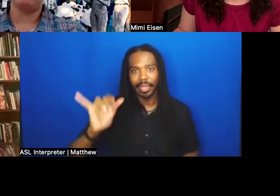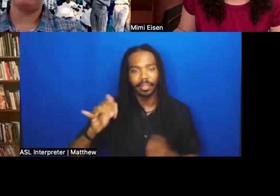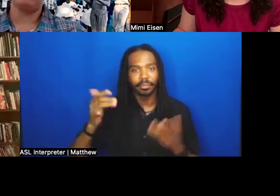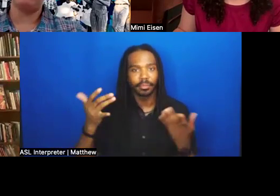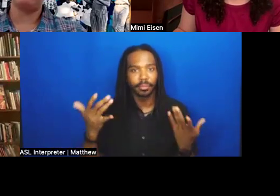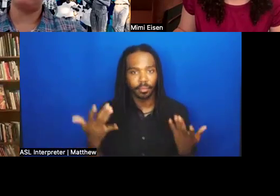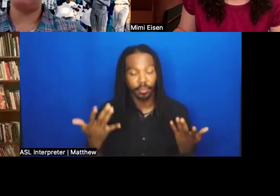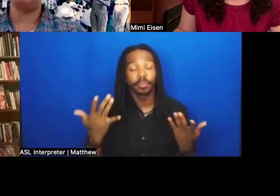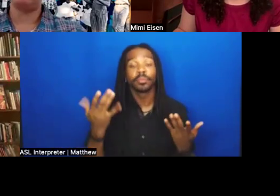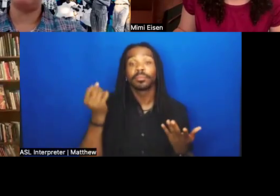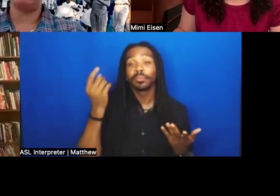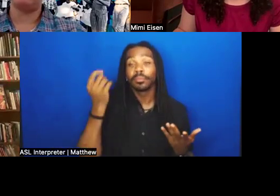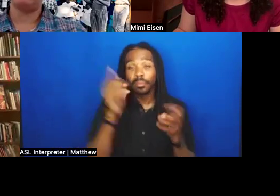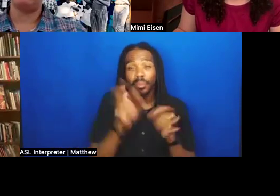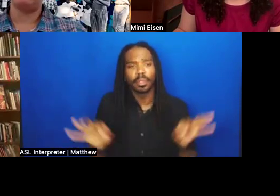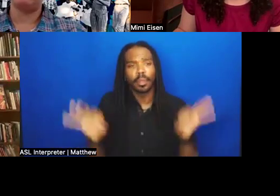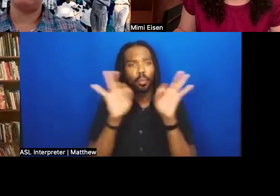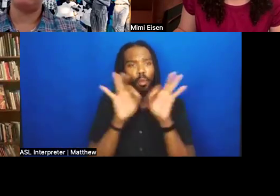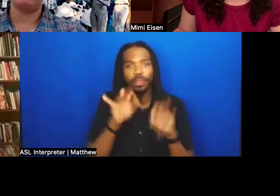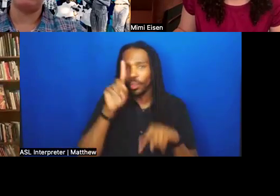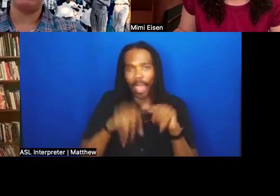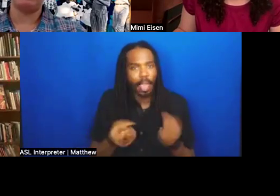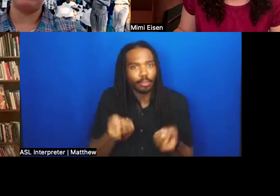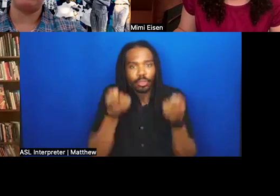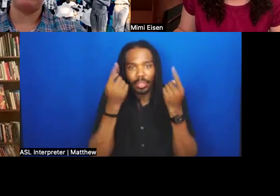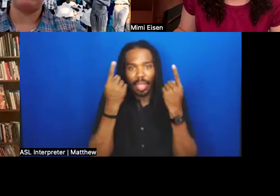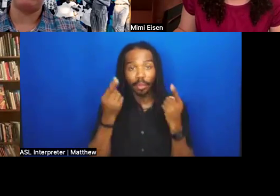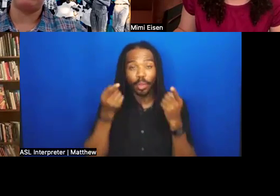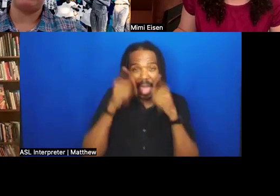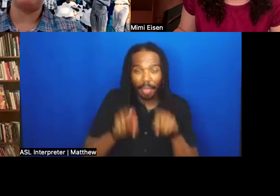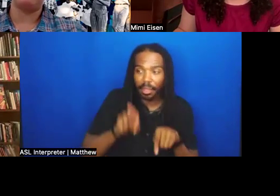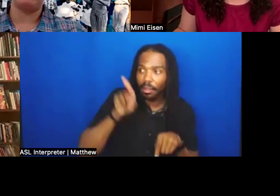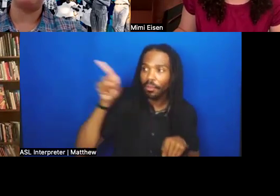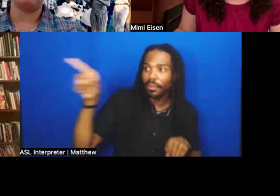you can't understand the genocide that's happening in Gaza today